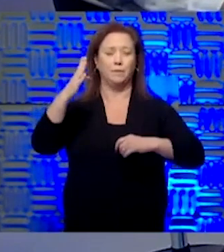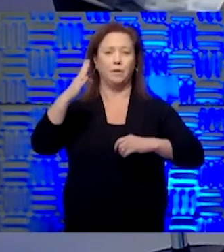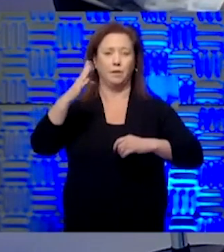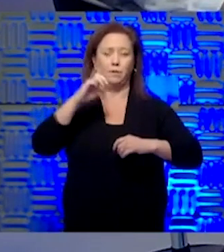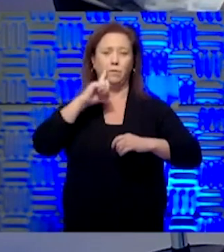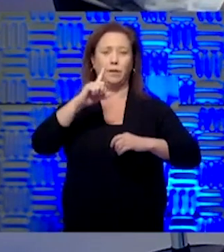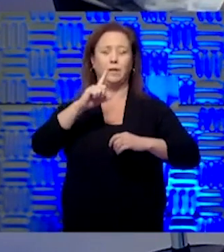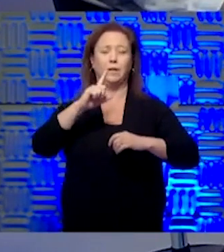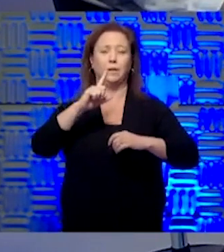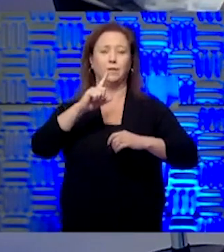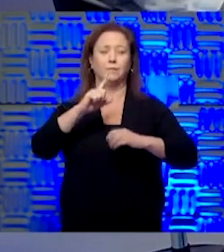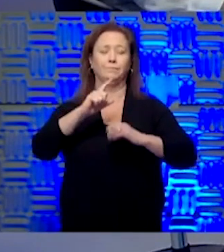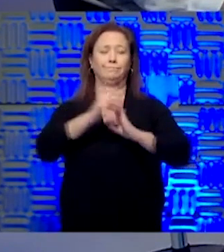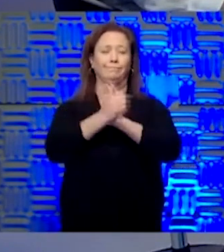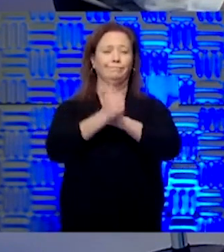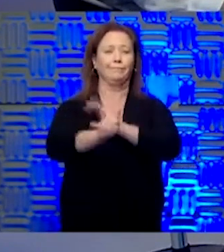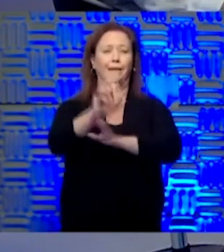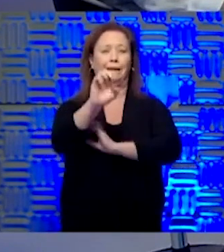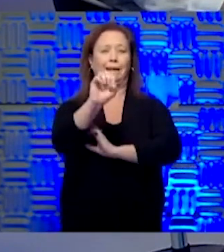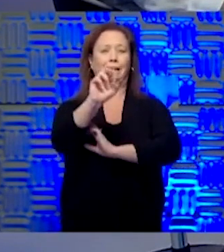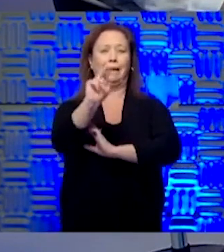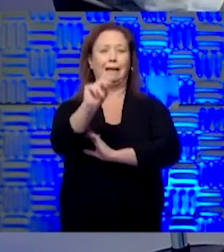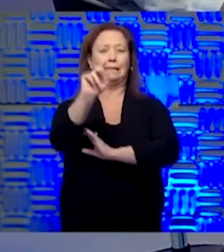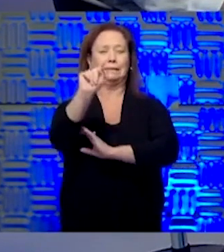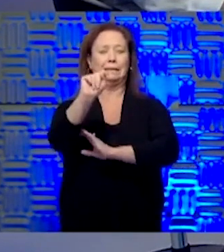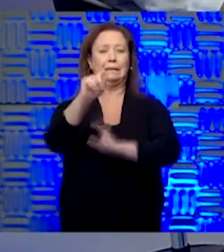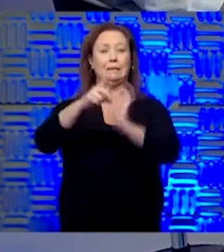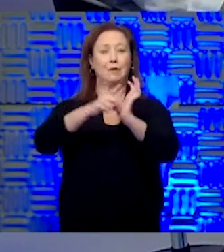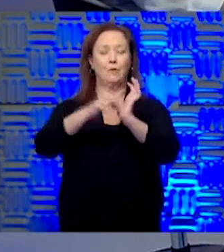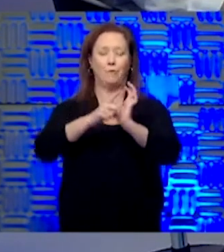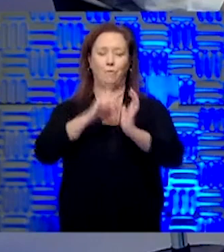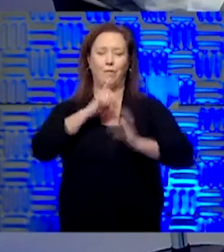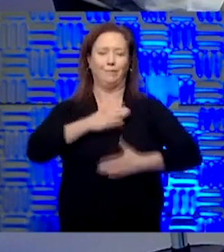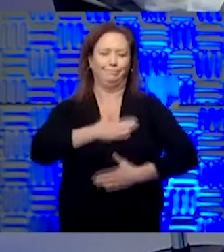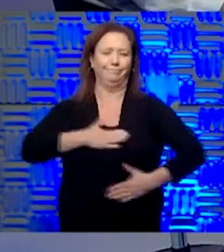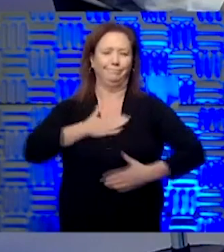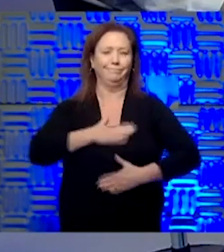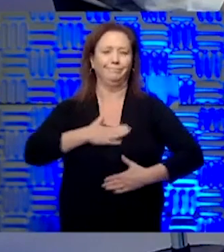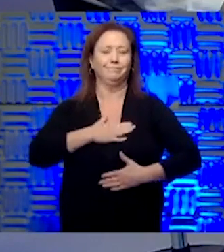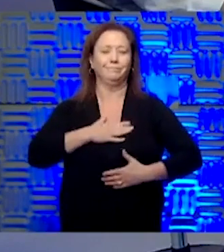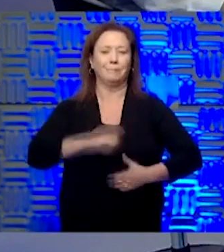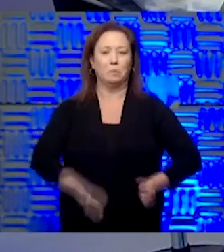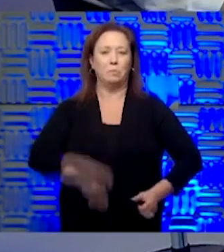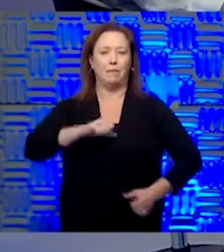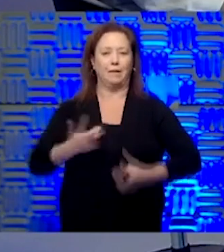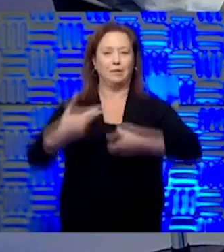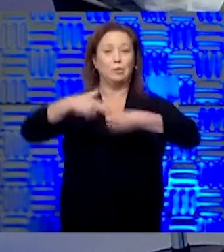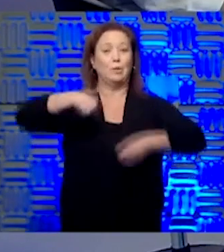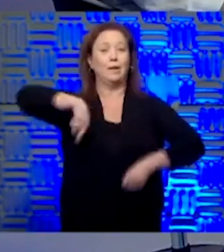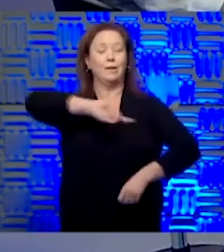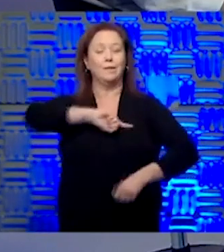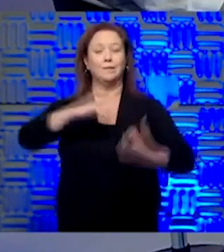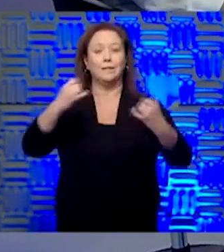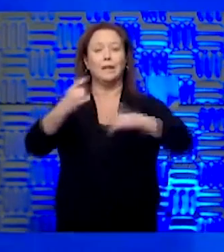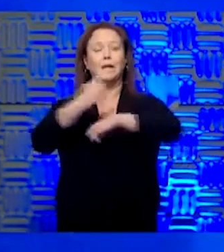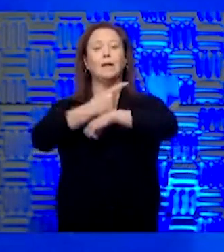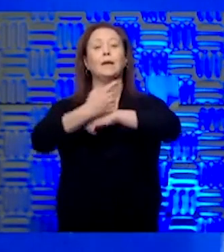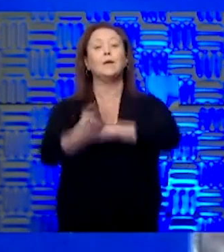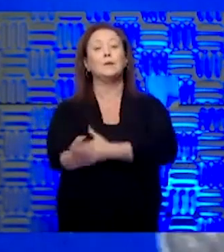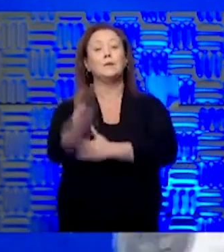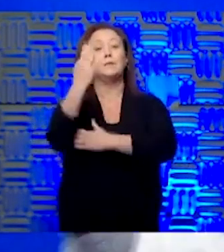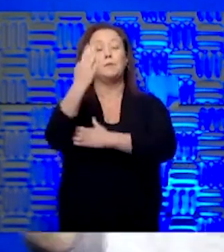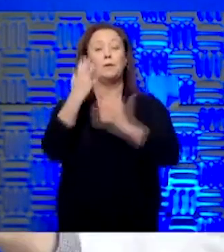prominent ENT physician, and we are delighted to have him joining our program this morning. So good morning out there to our